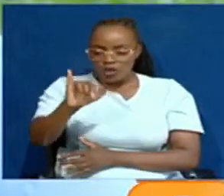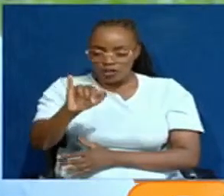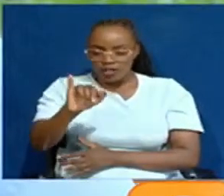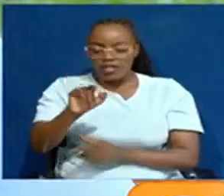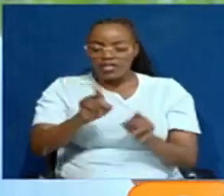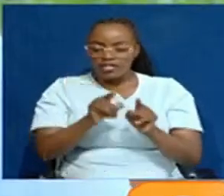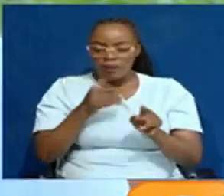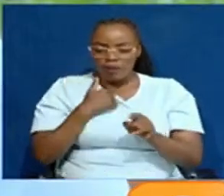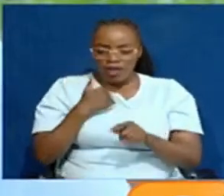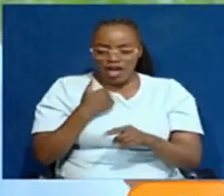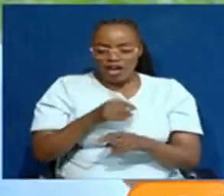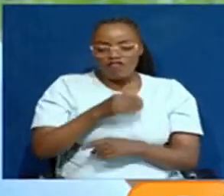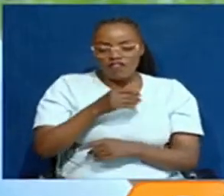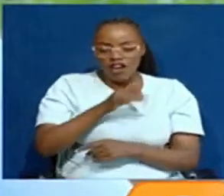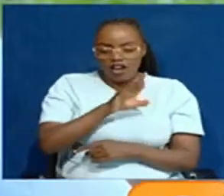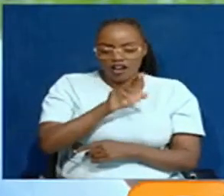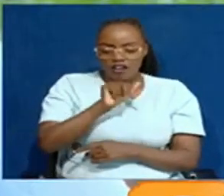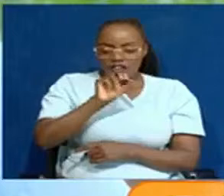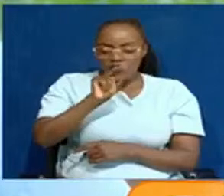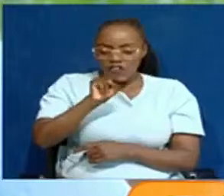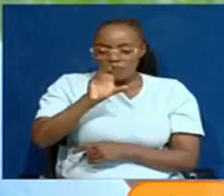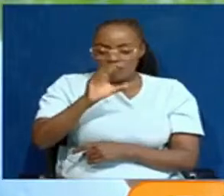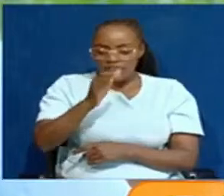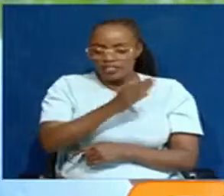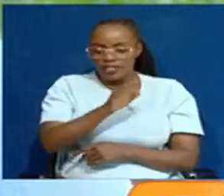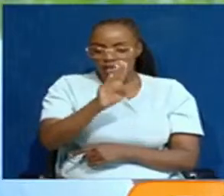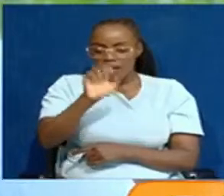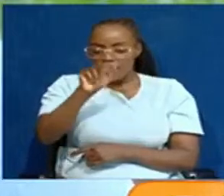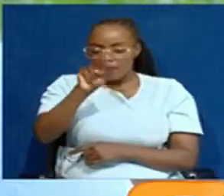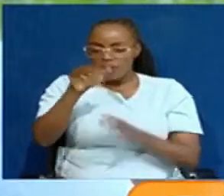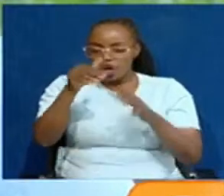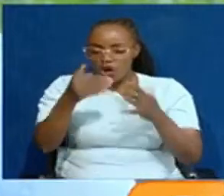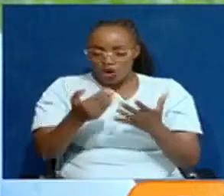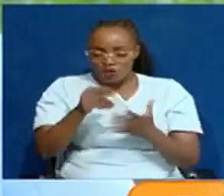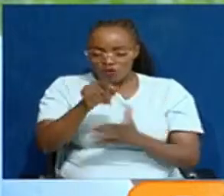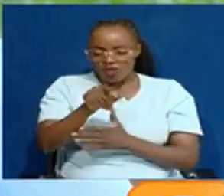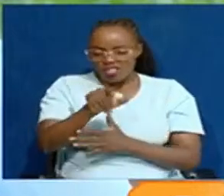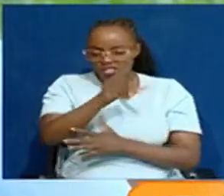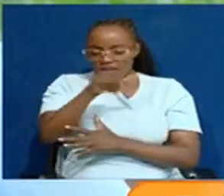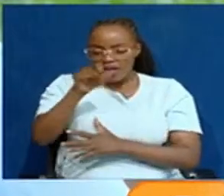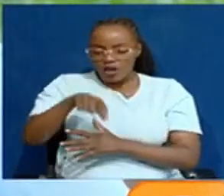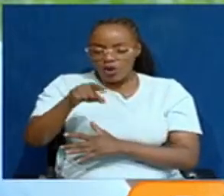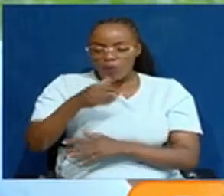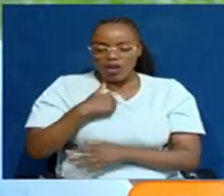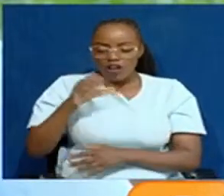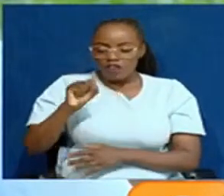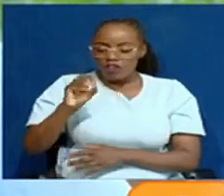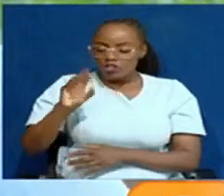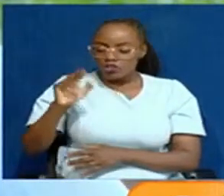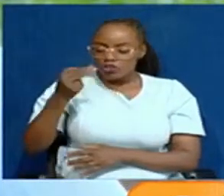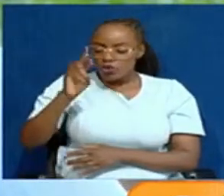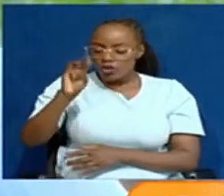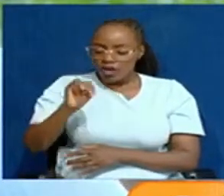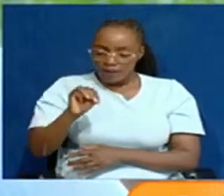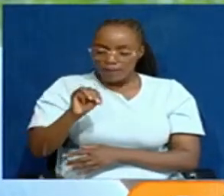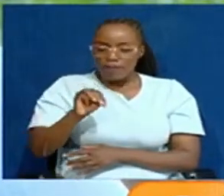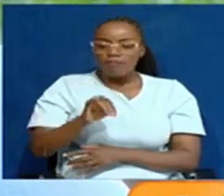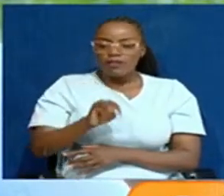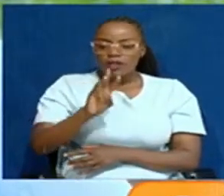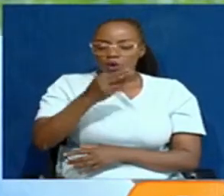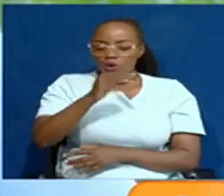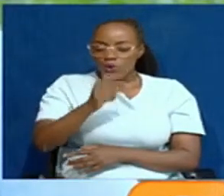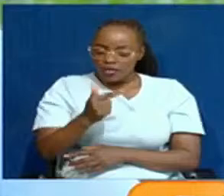beans. From broad acre or for row crops, we have sorghum, wheat, barley,